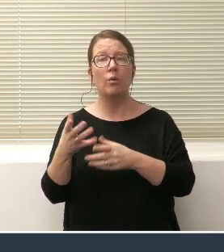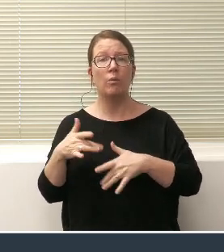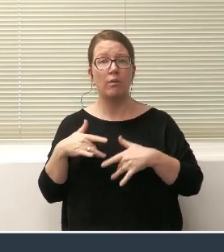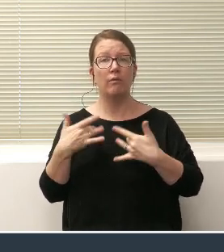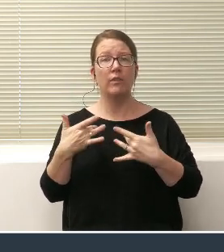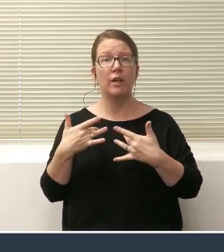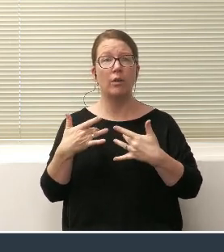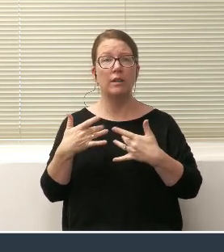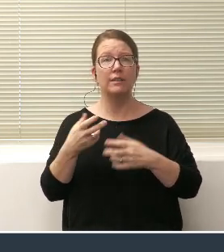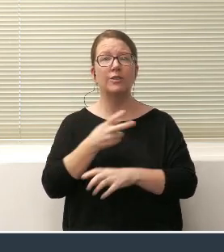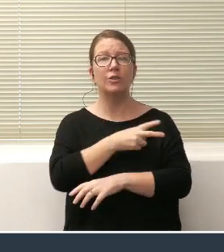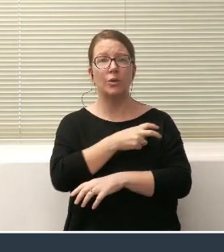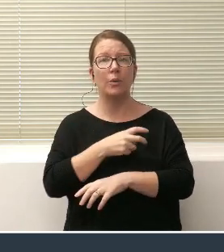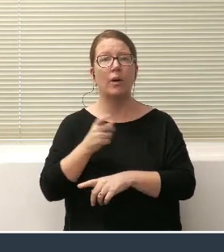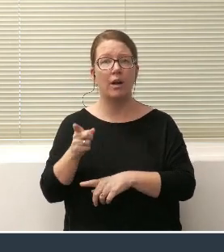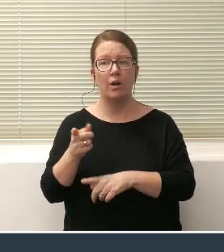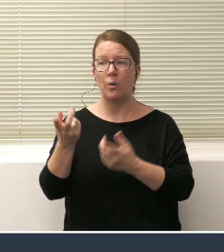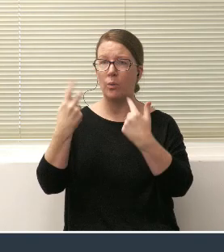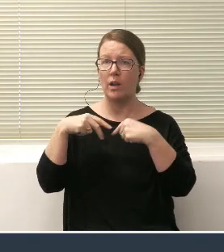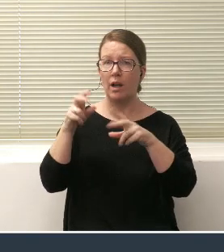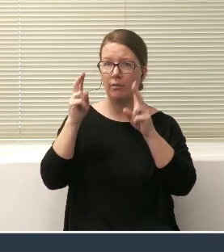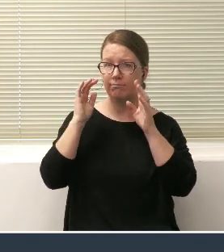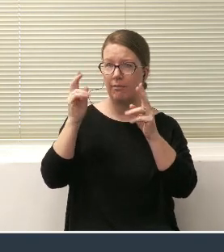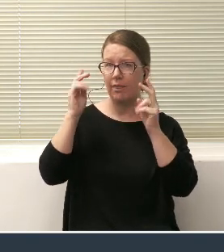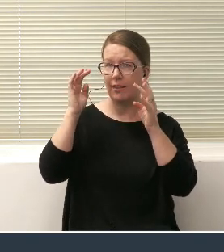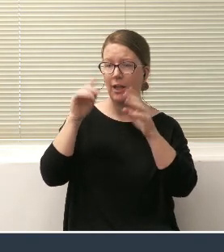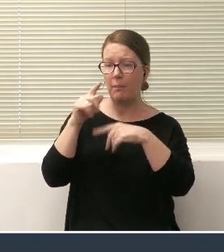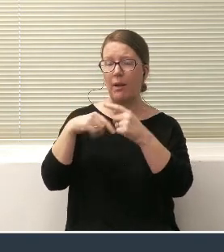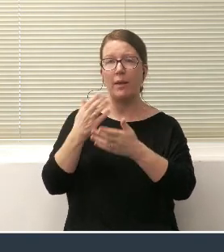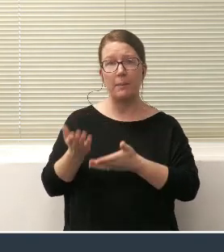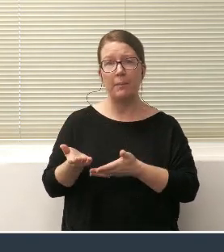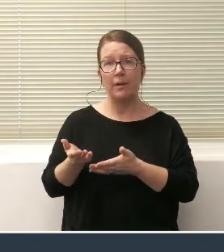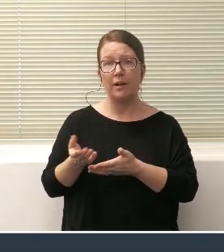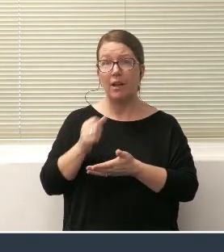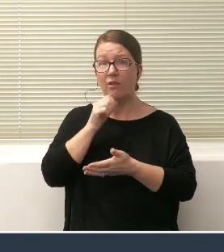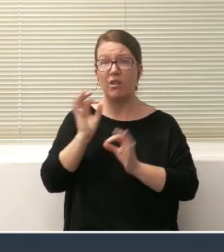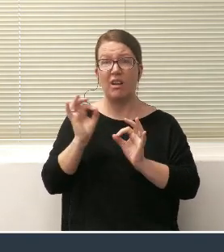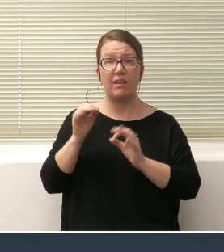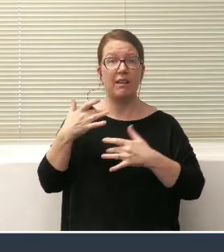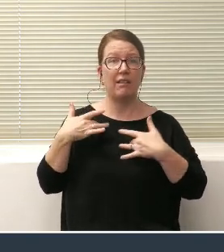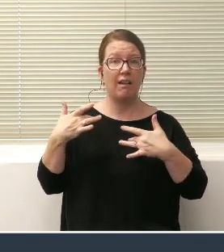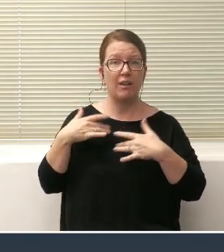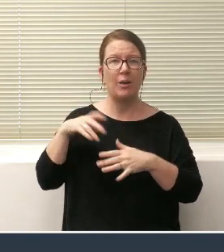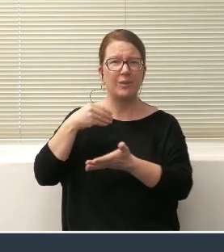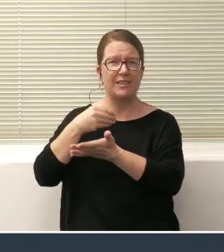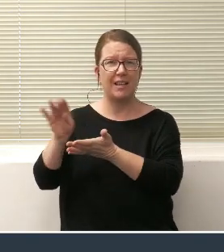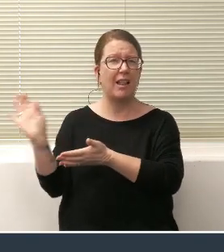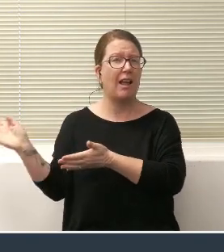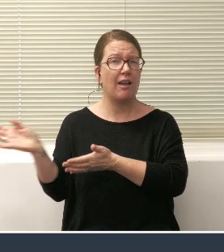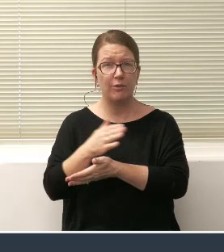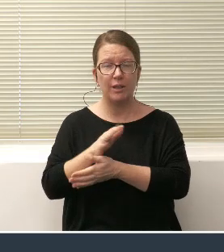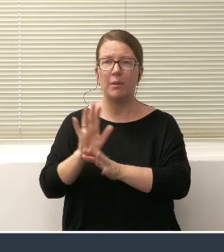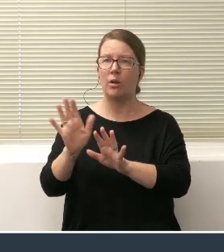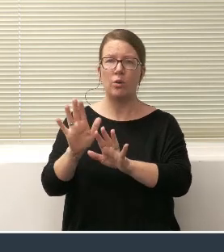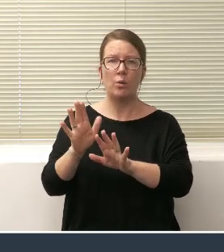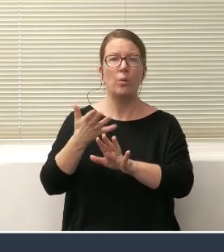feel secure that we are thinking of them all the time. If we weren't, we would have sold the lot. But we do want to retain this.